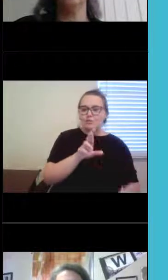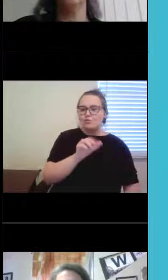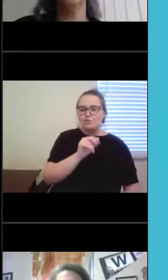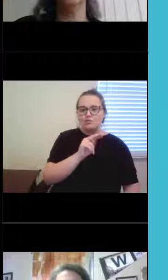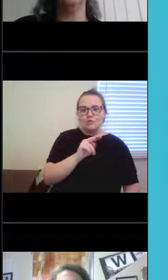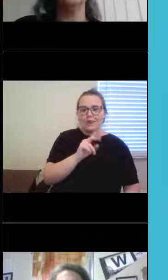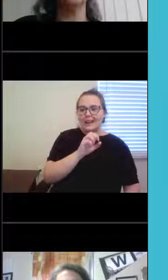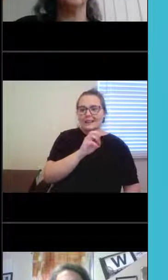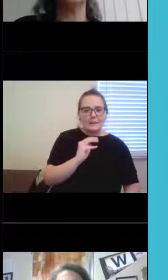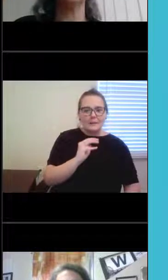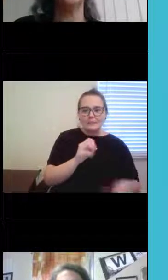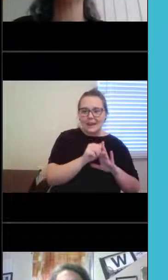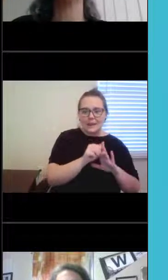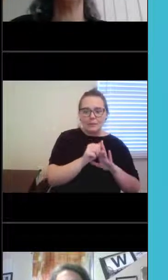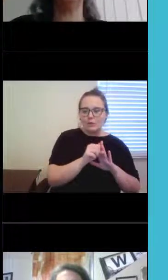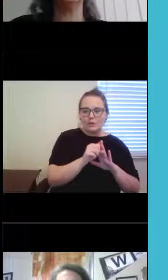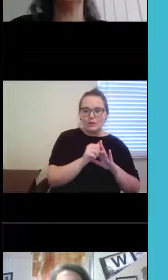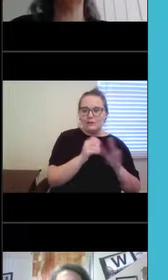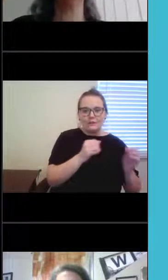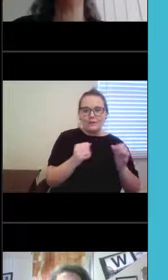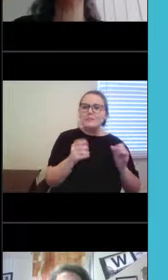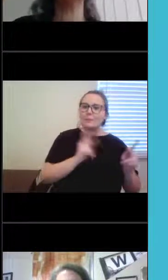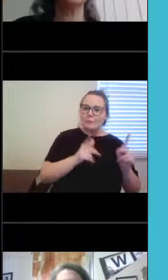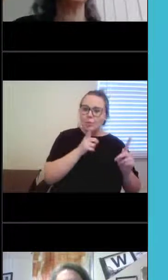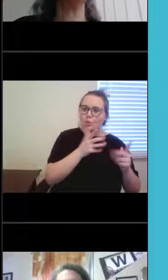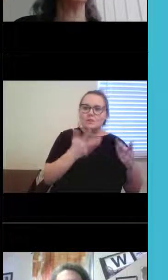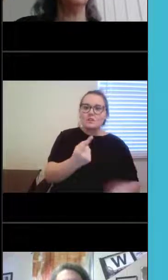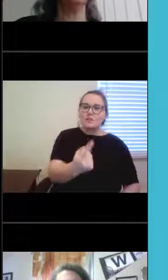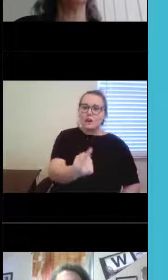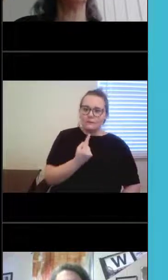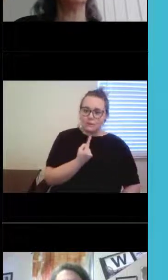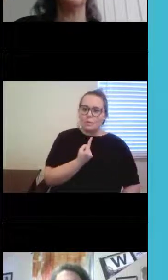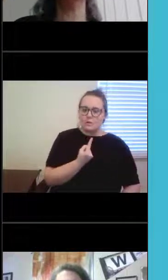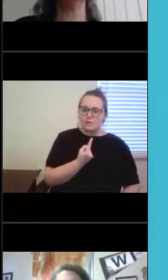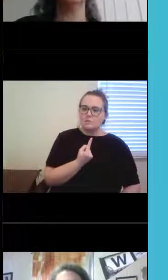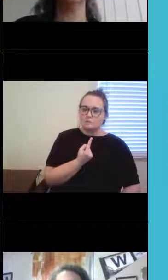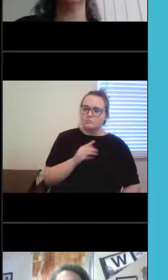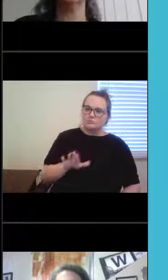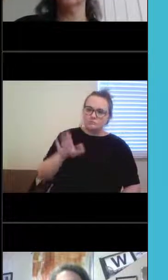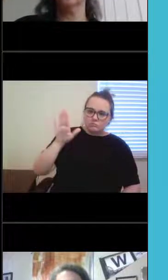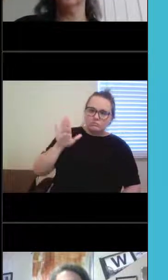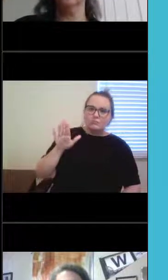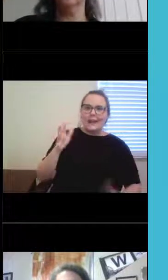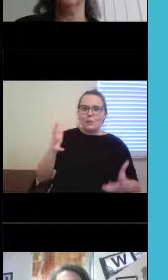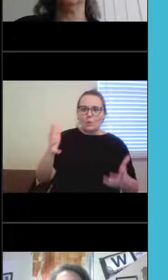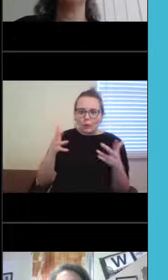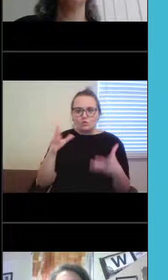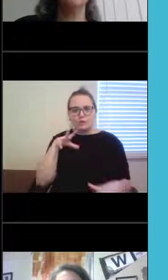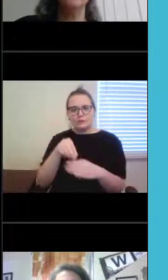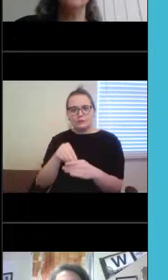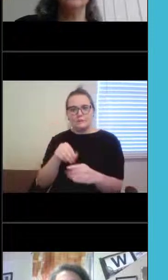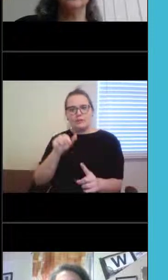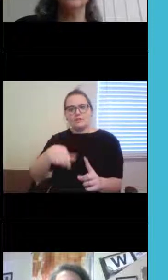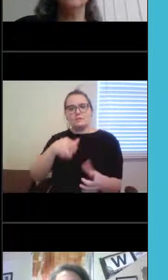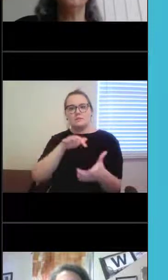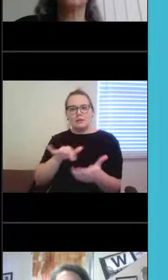or sample of individuals. This is people who came forward to participate in a study of unwanted sexual experiences.